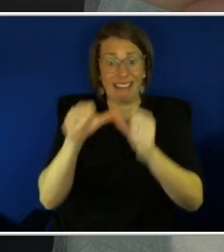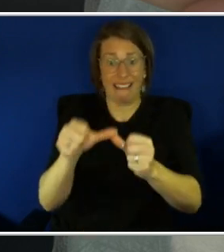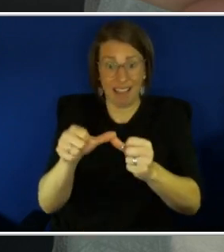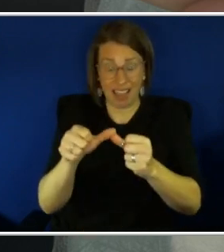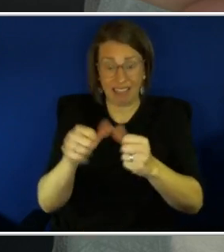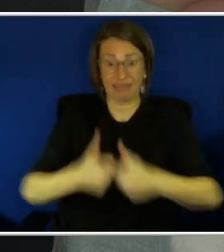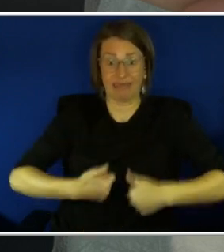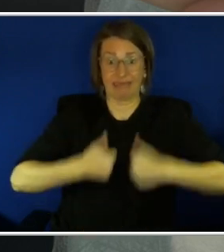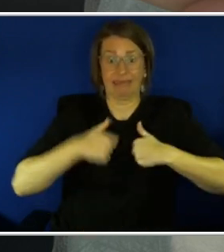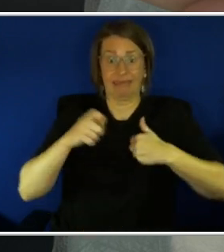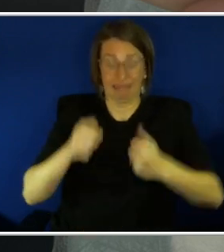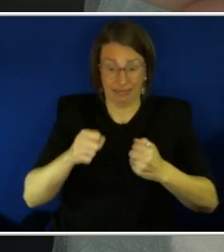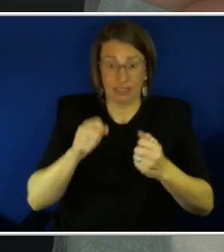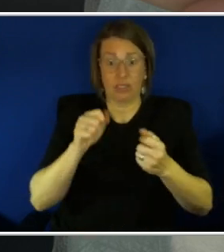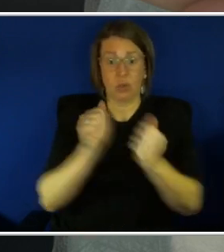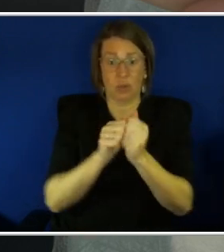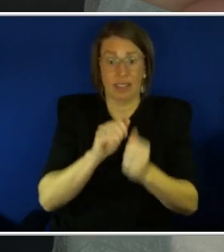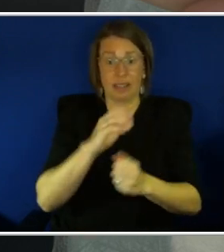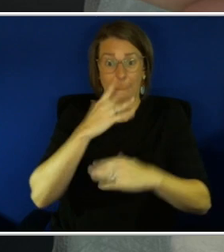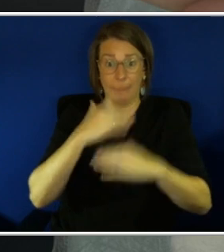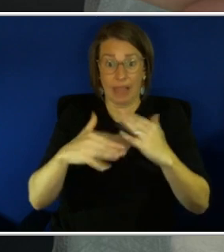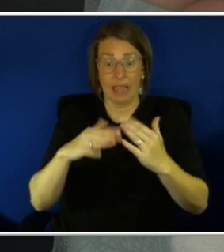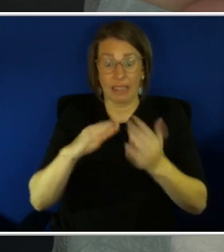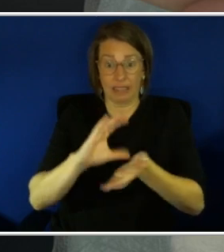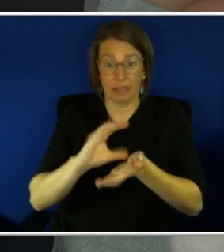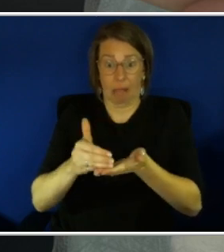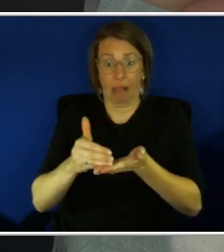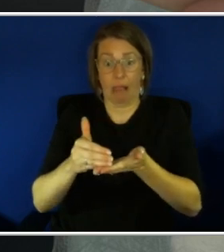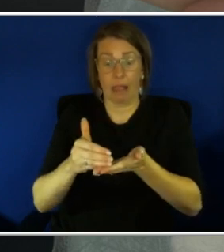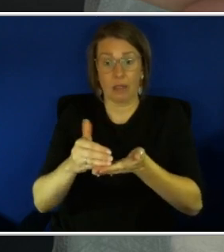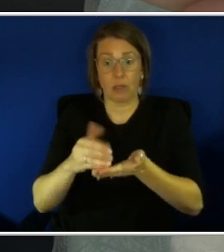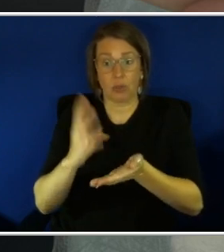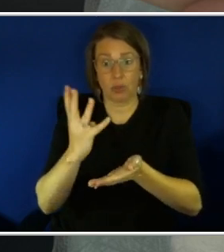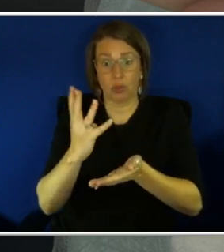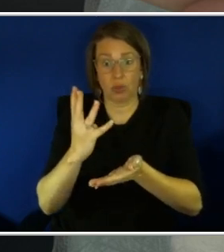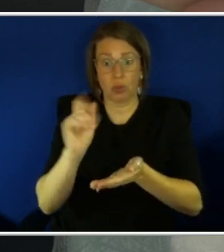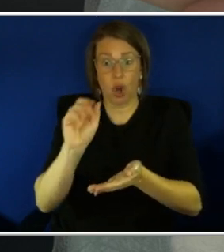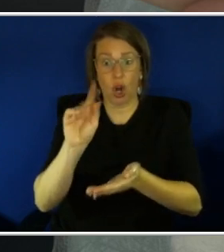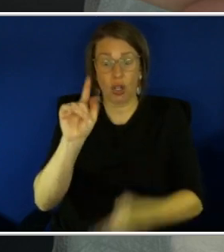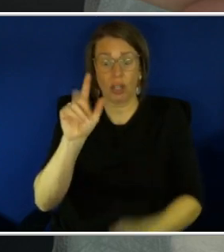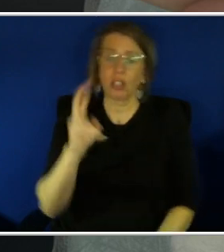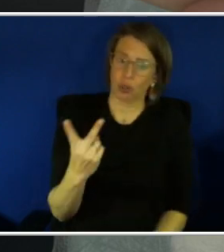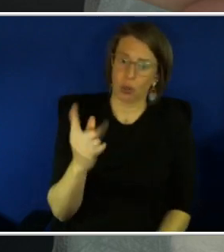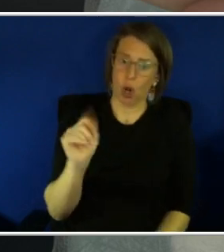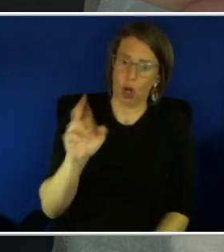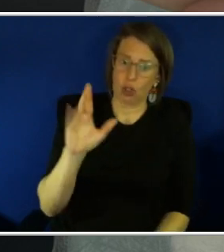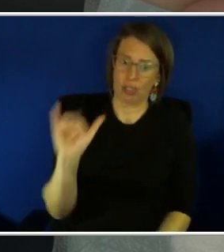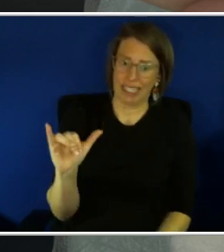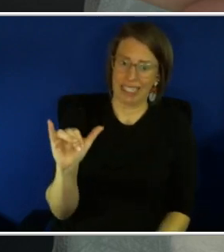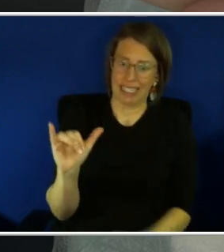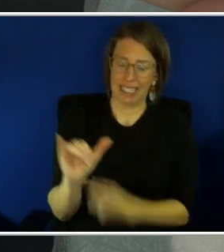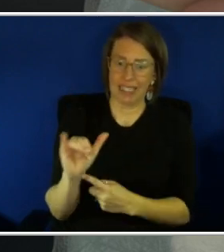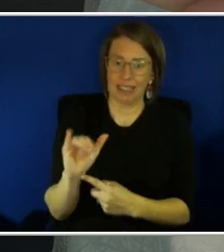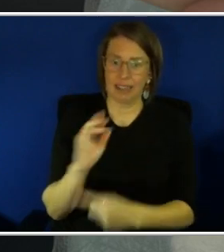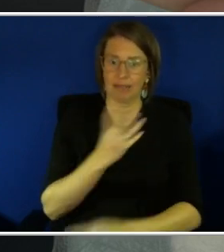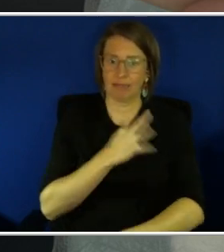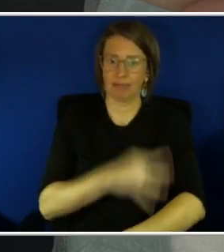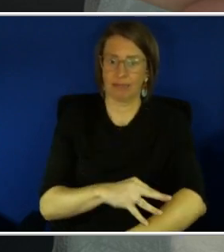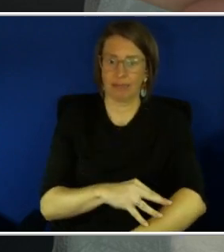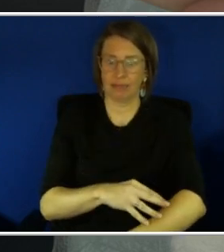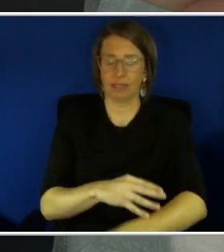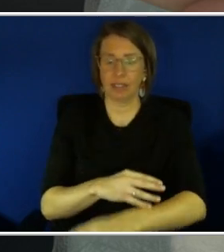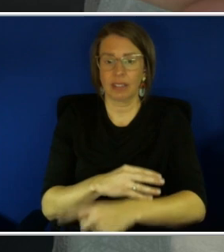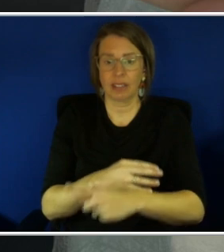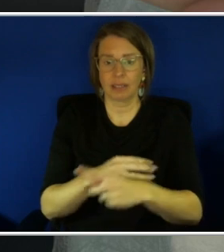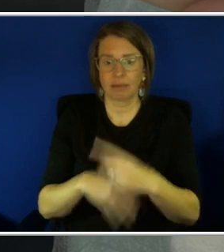supply. Now, we have two large arteries that give blood to our hand, and the majority of people are dominant with the other of the two arteries, so you can